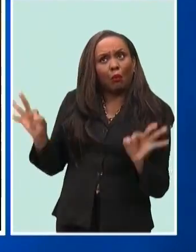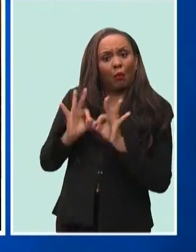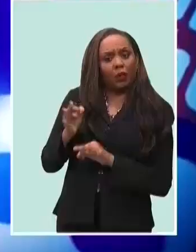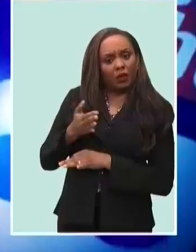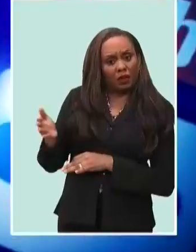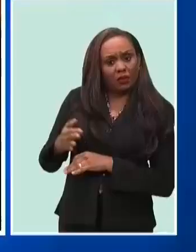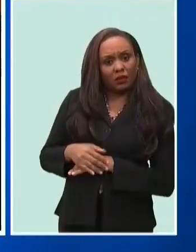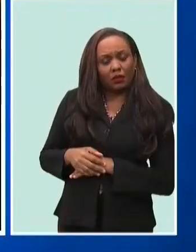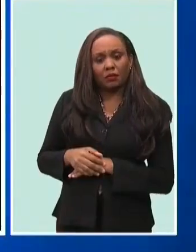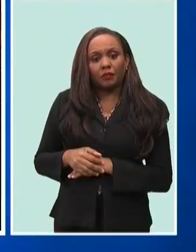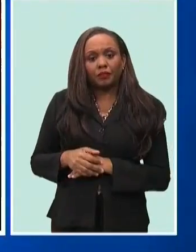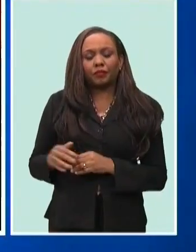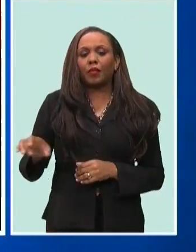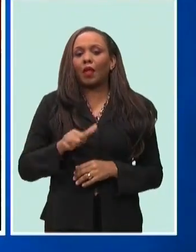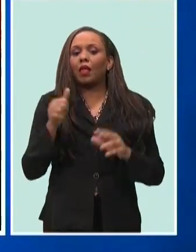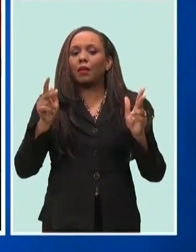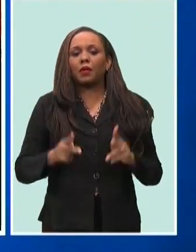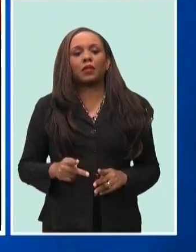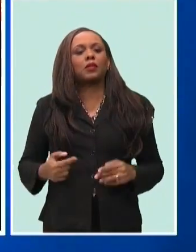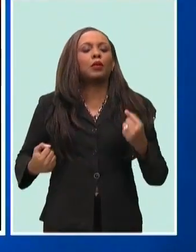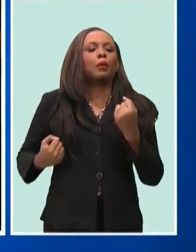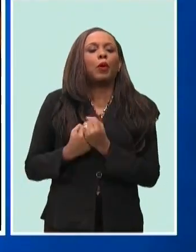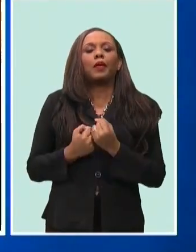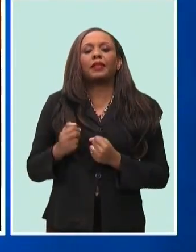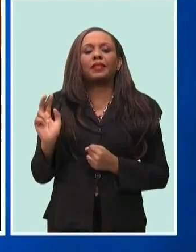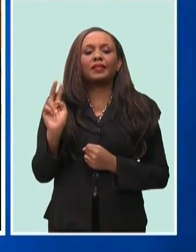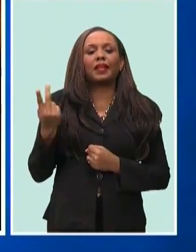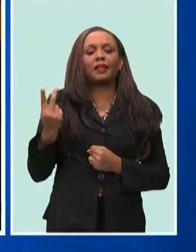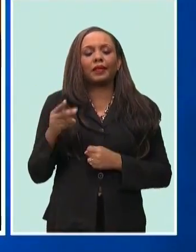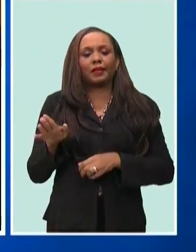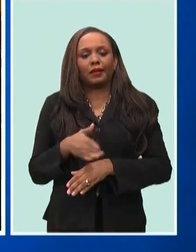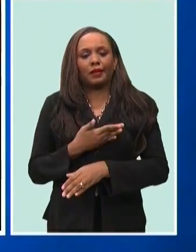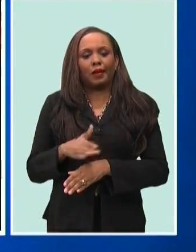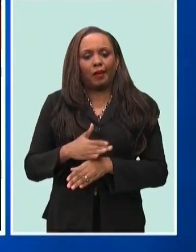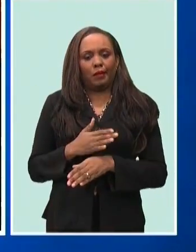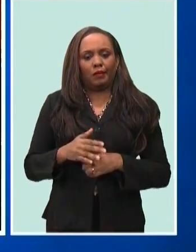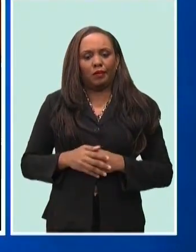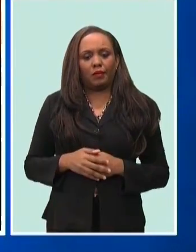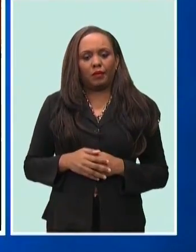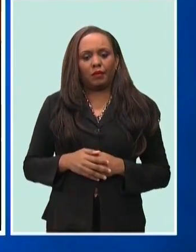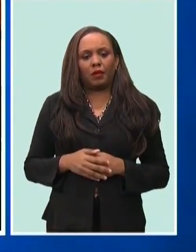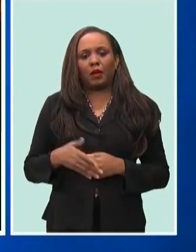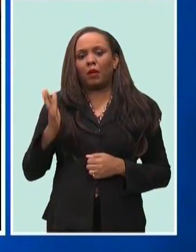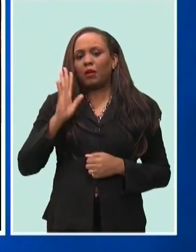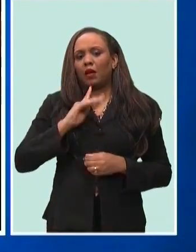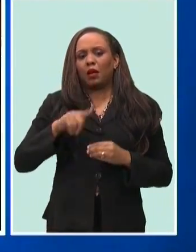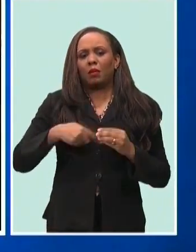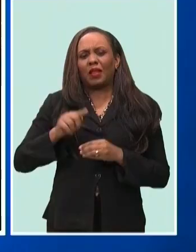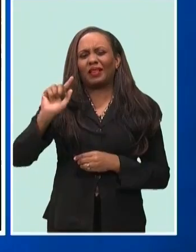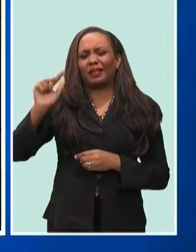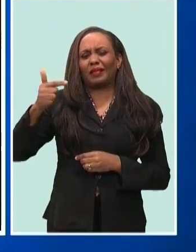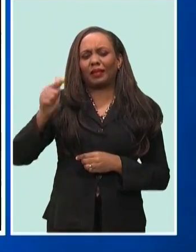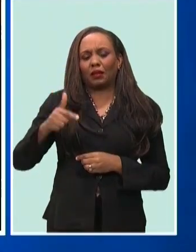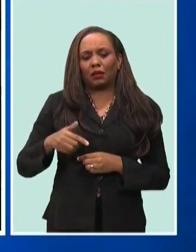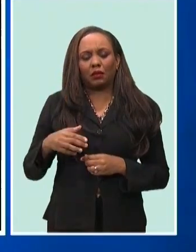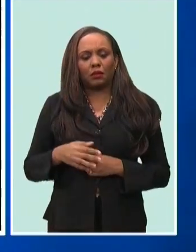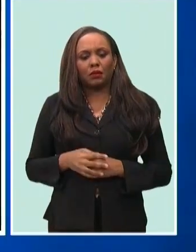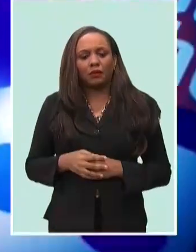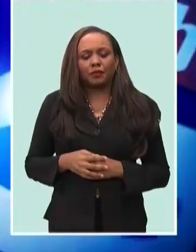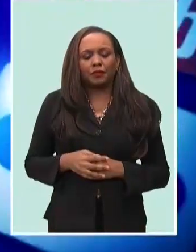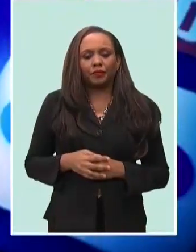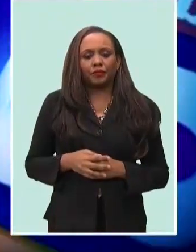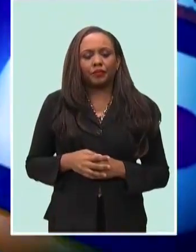Now, Lucia Jones, however, is very much in support of Savannah Grass coming out on top. We will have a report about that Road March contest later in the